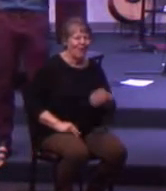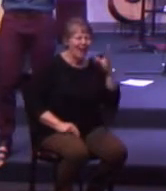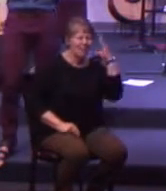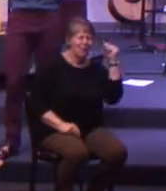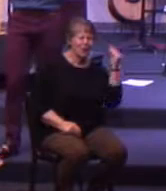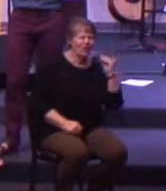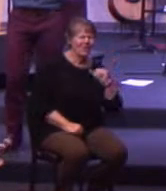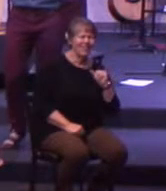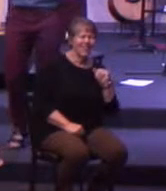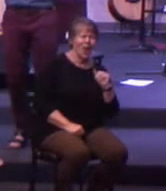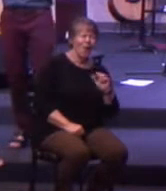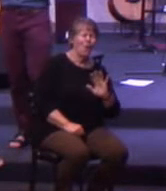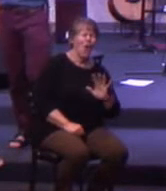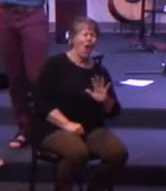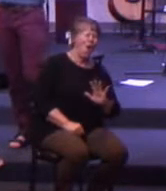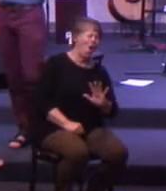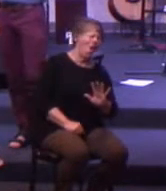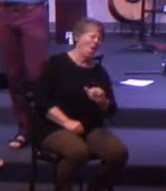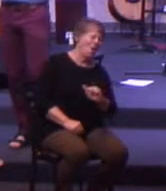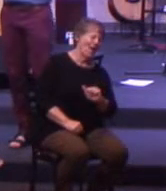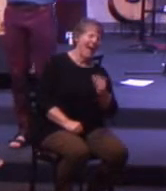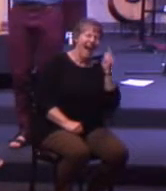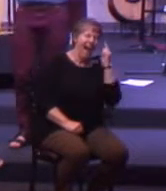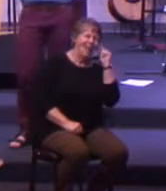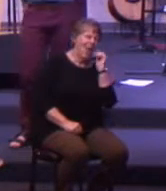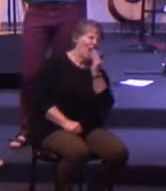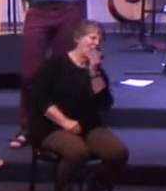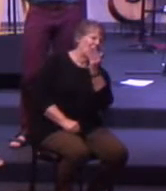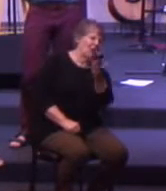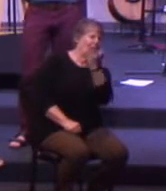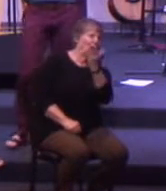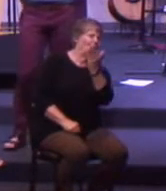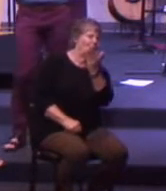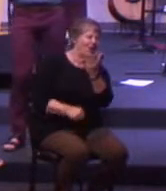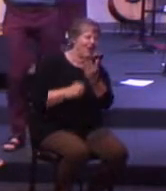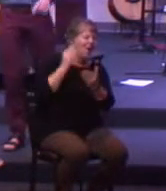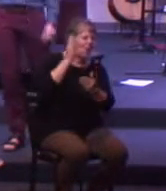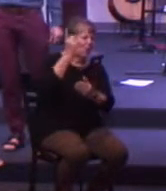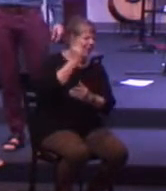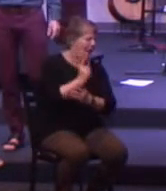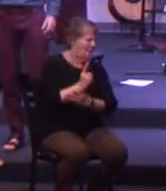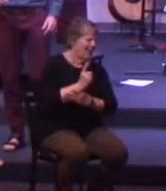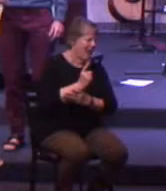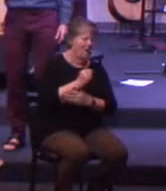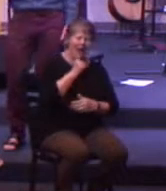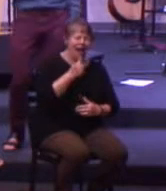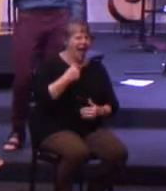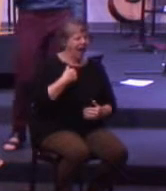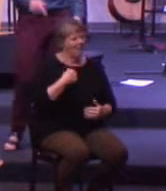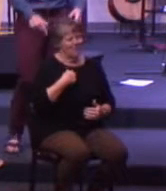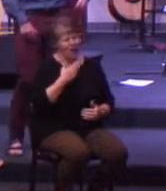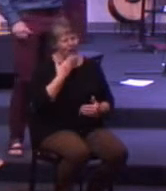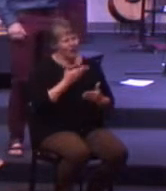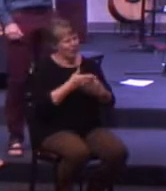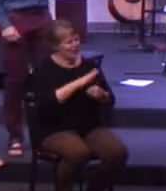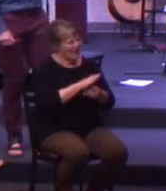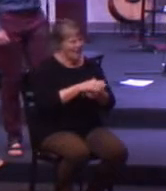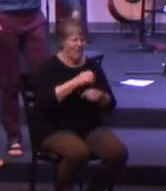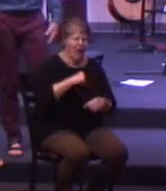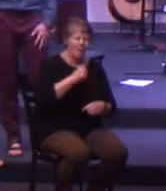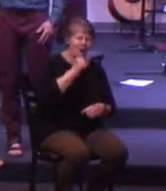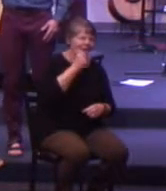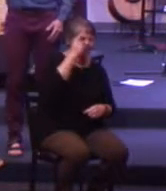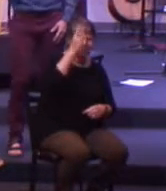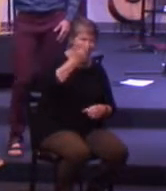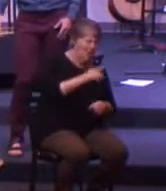wait, God, I thought you were the one who was going to come down and do something. I'm not good enough. I'm not smart enough. I'm